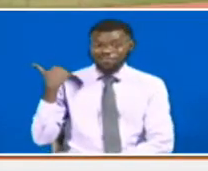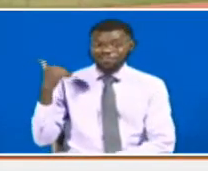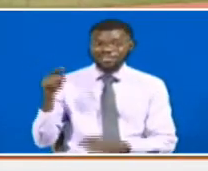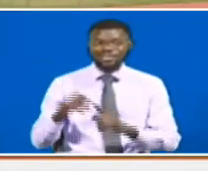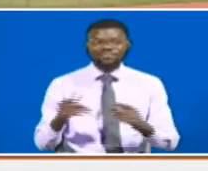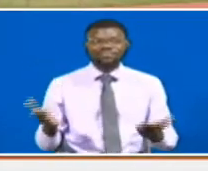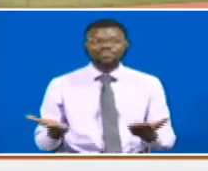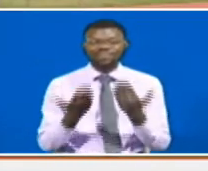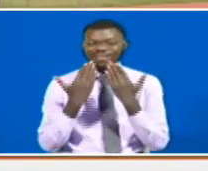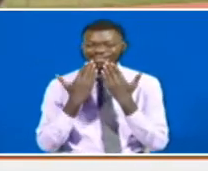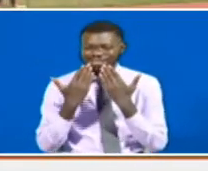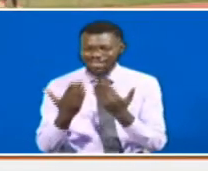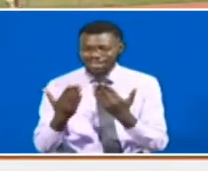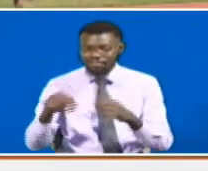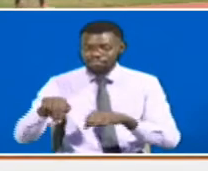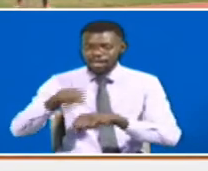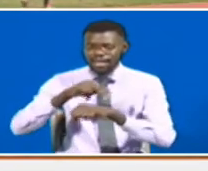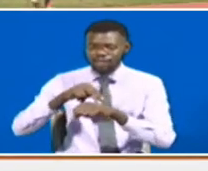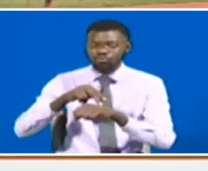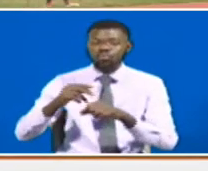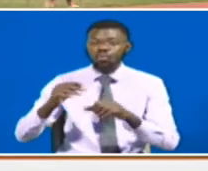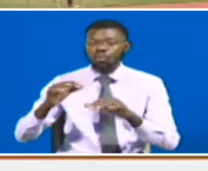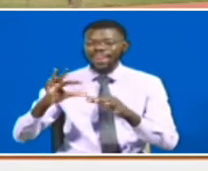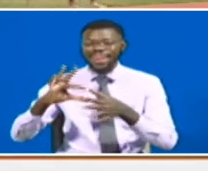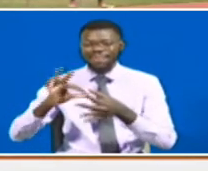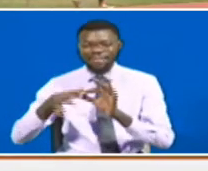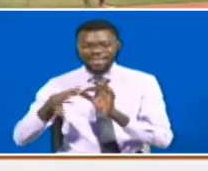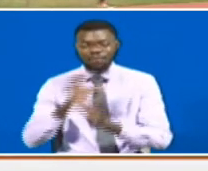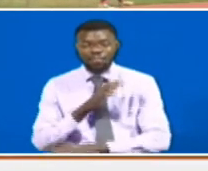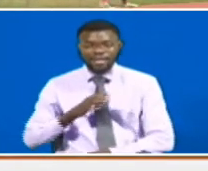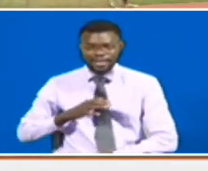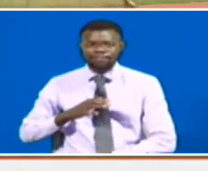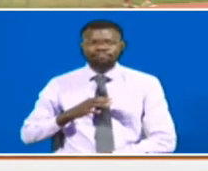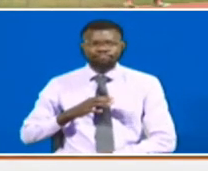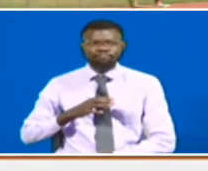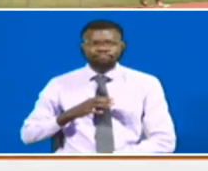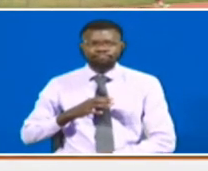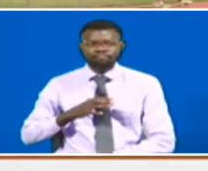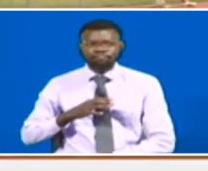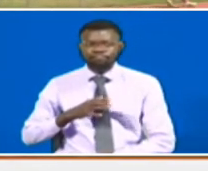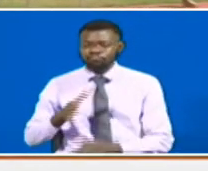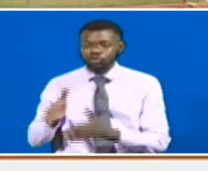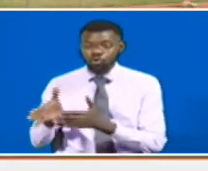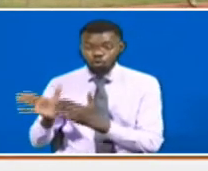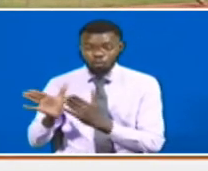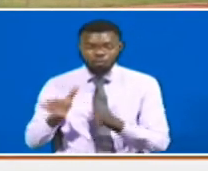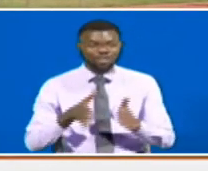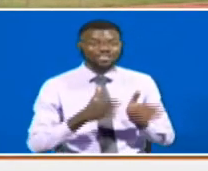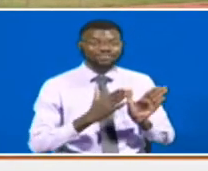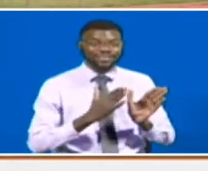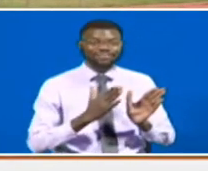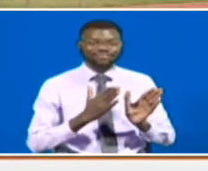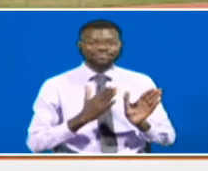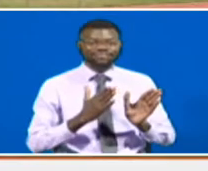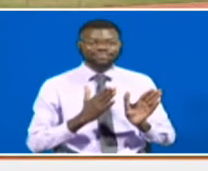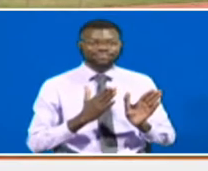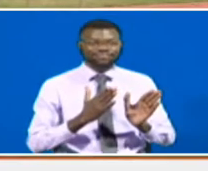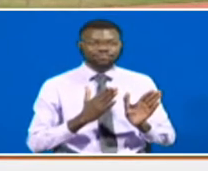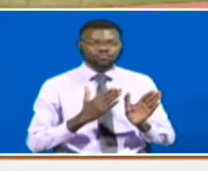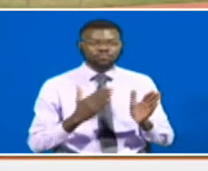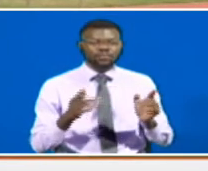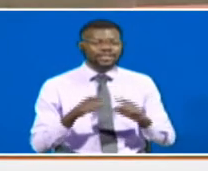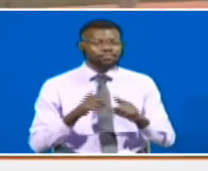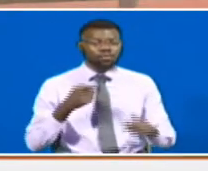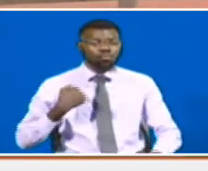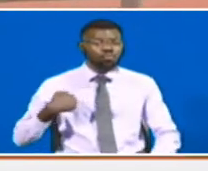tunashukuru National Olympic Committee of Kenya kwa kutupa hii fursa, na nataka kueleza kwamba sisi tuko tayari